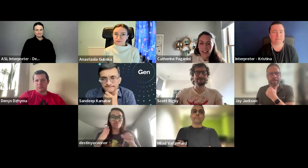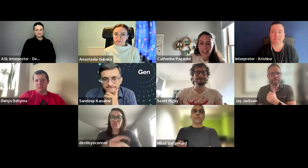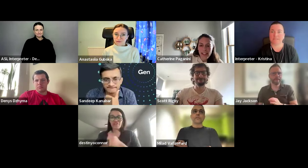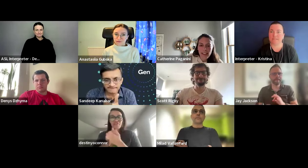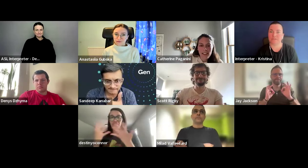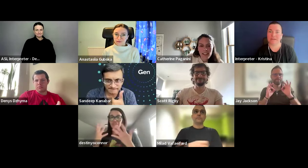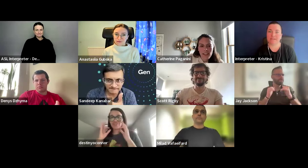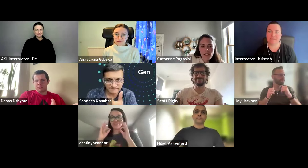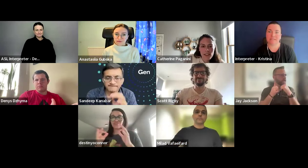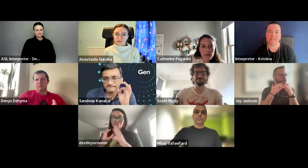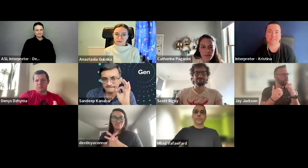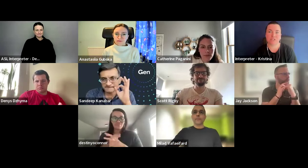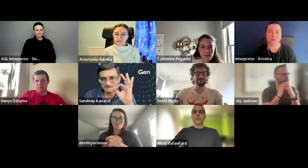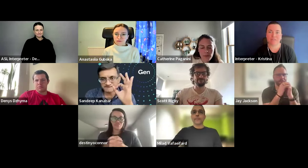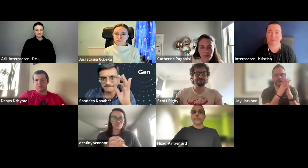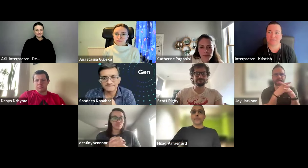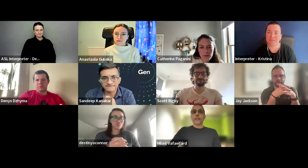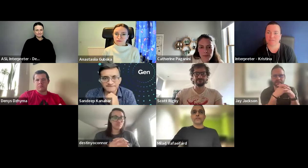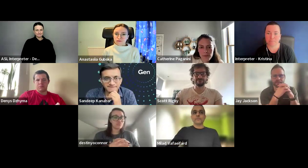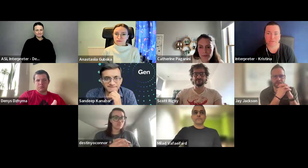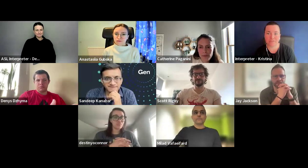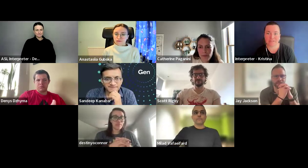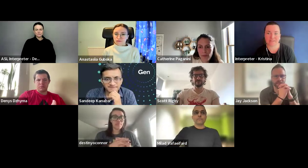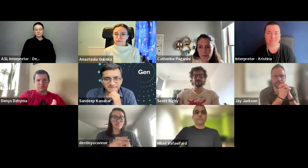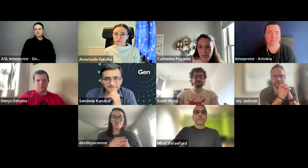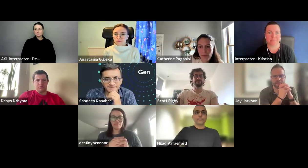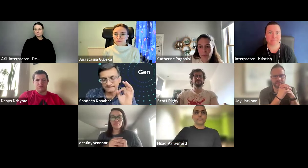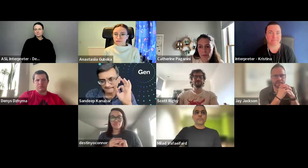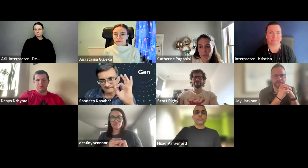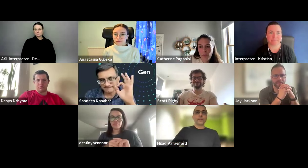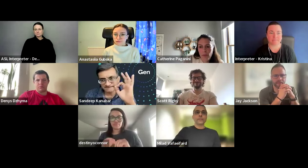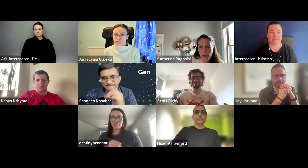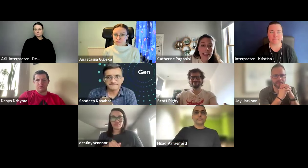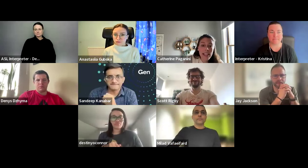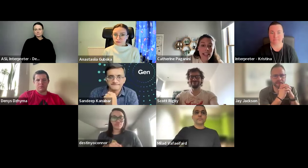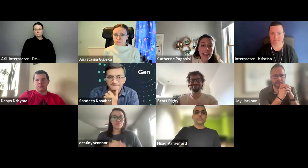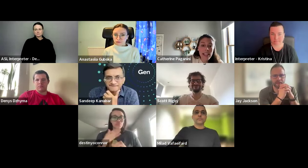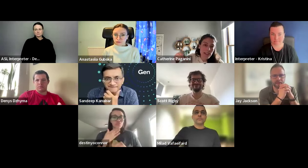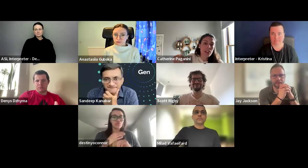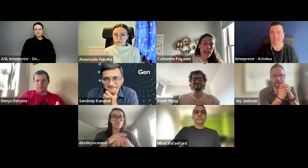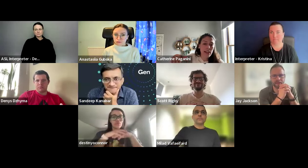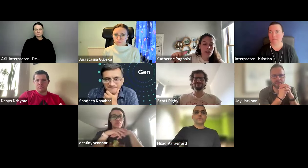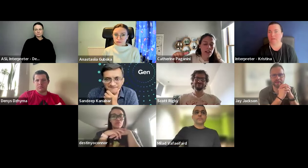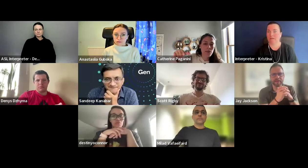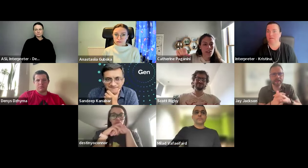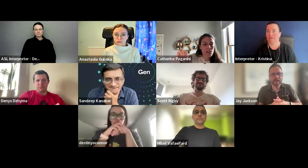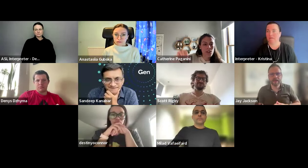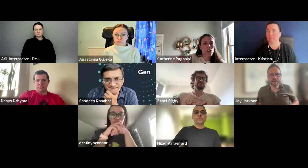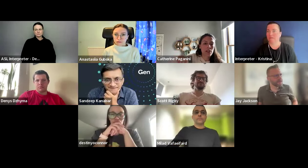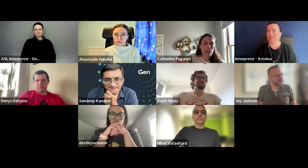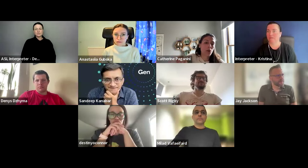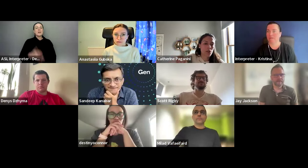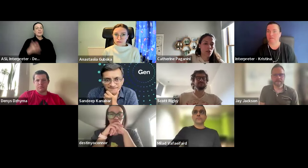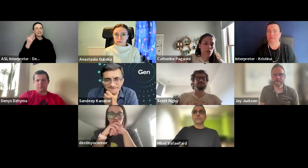Okay. Deep says, this is great. Destiny says, you covered everything perfectly. Yeah, and that's why the messaging deck,